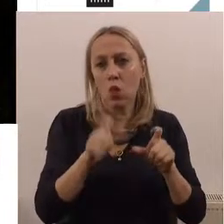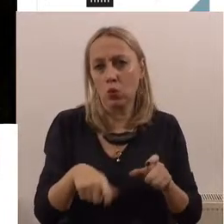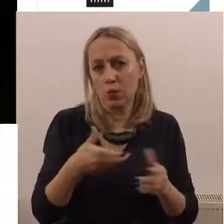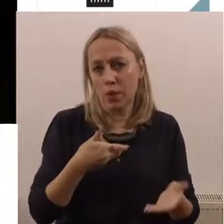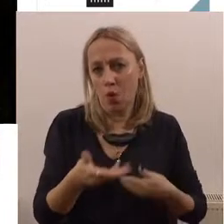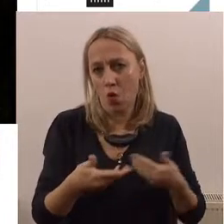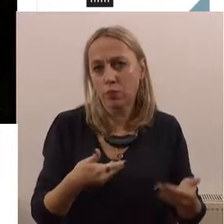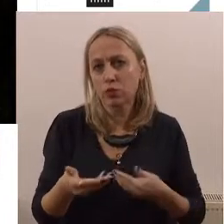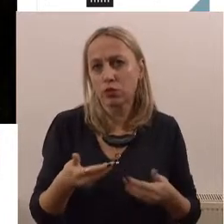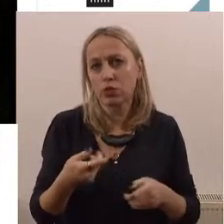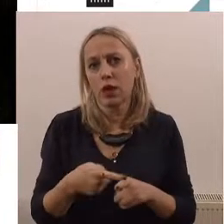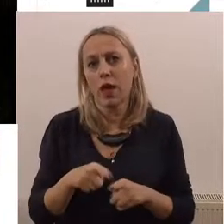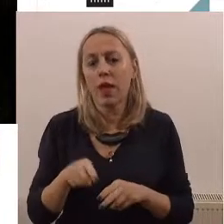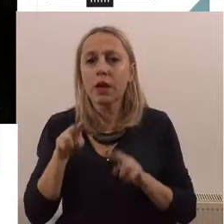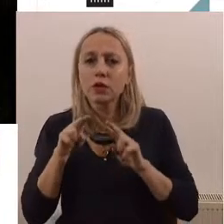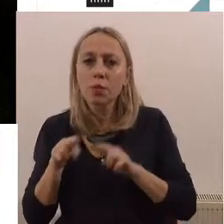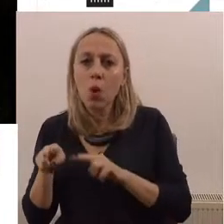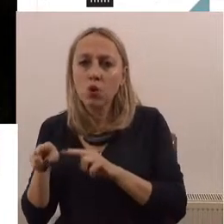front line,